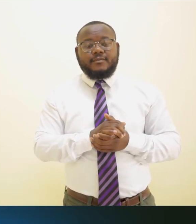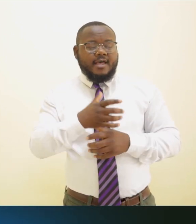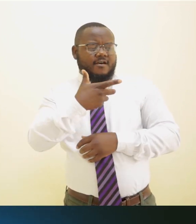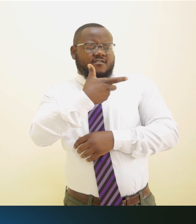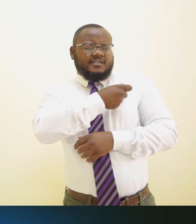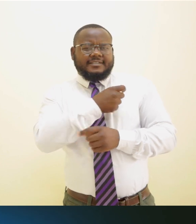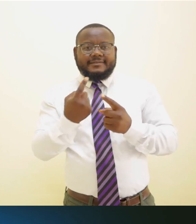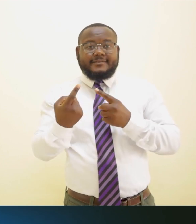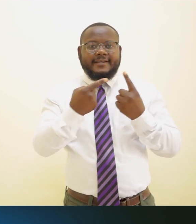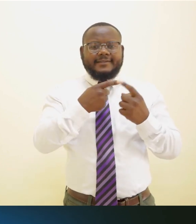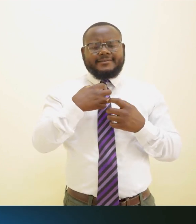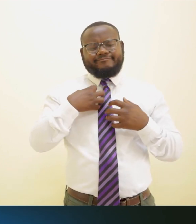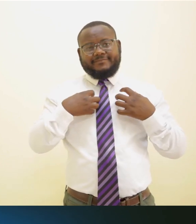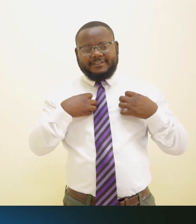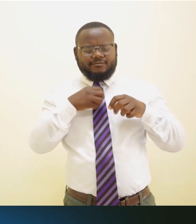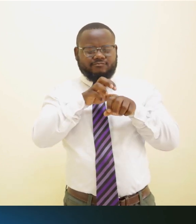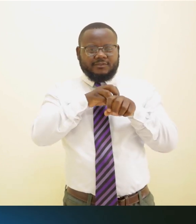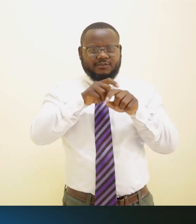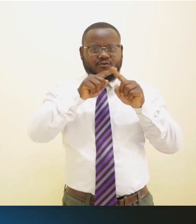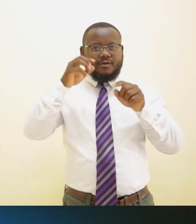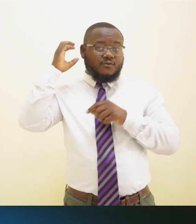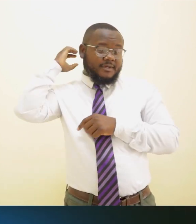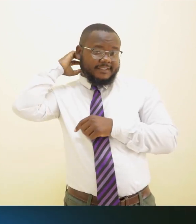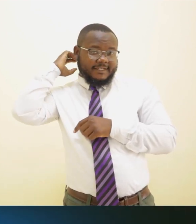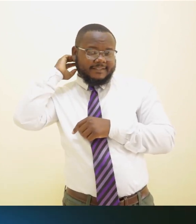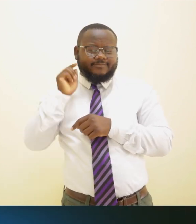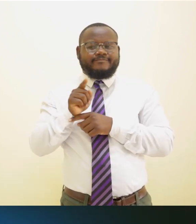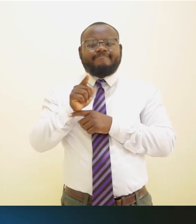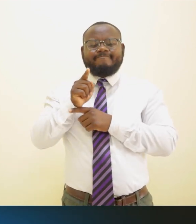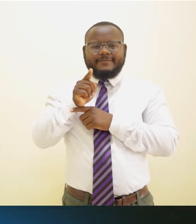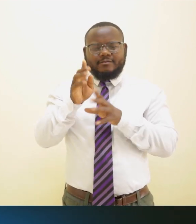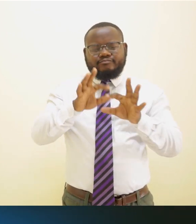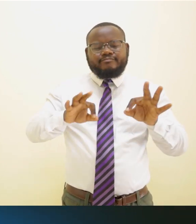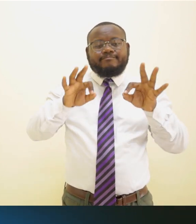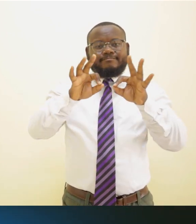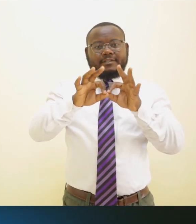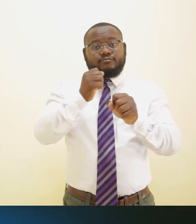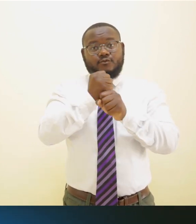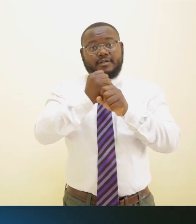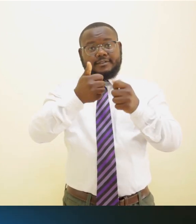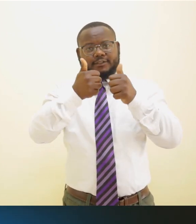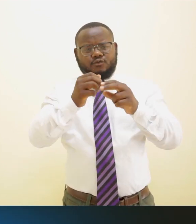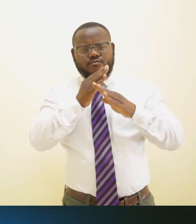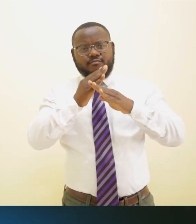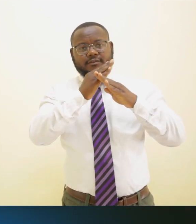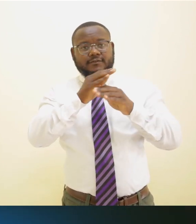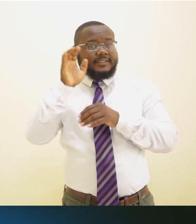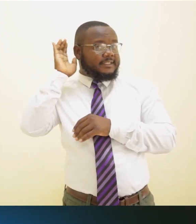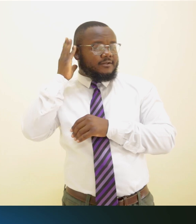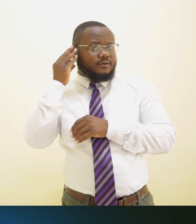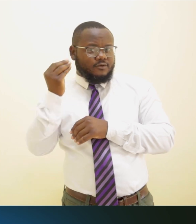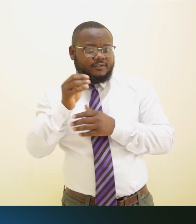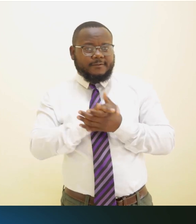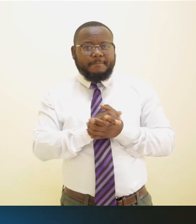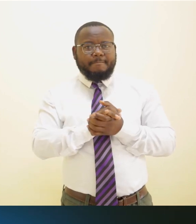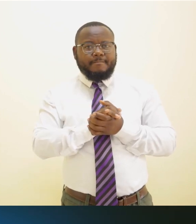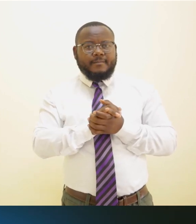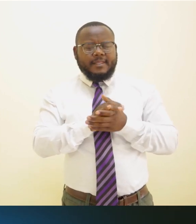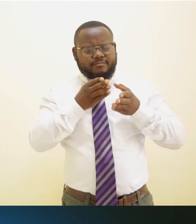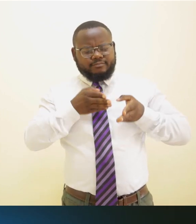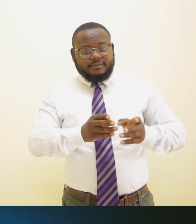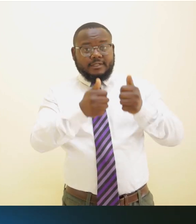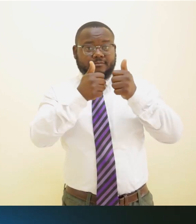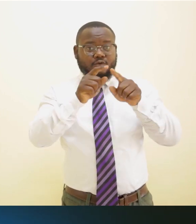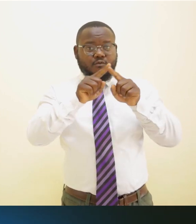Vaccination against measles, rubella, and meningitis is one of the most effective measures to prevent hearing loss. Safe deliveries and